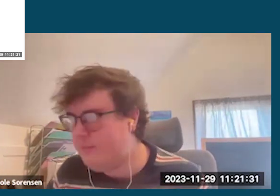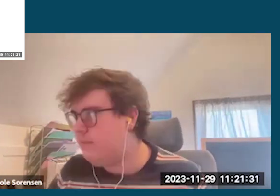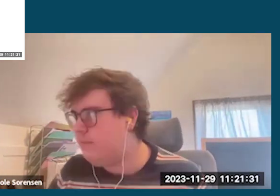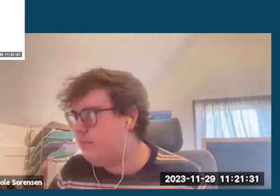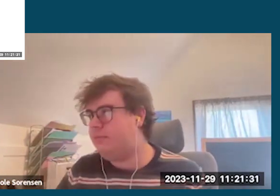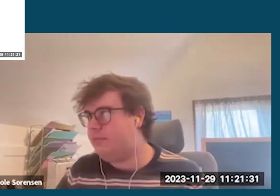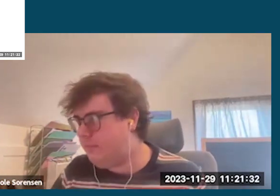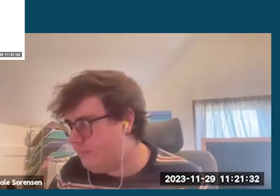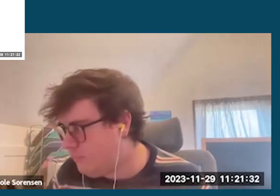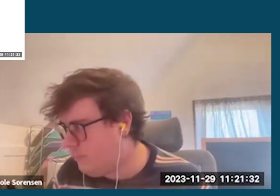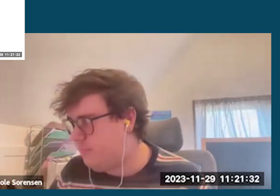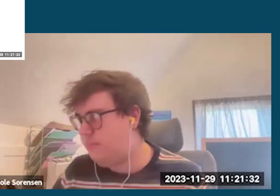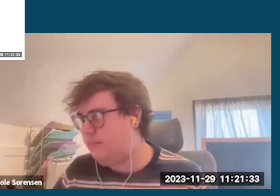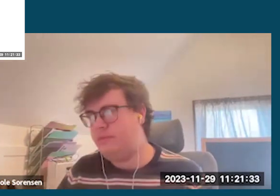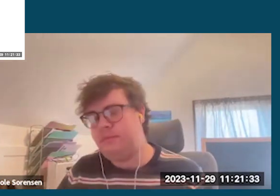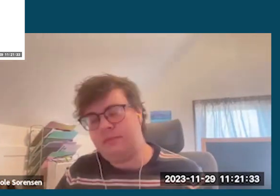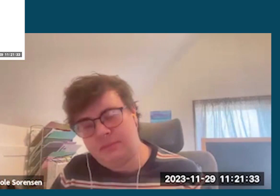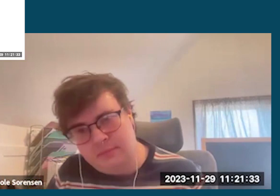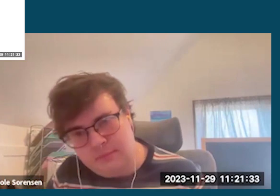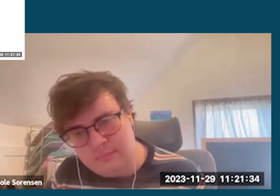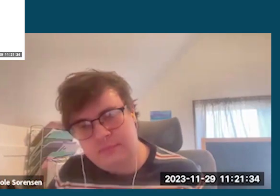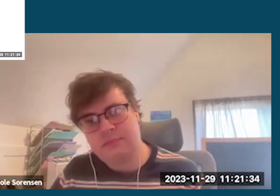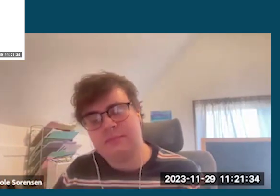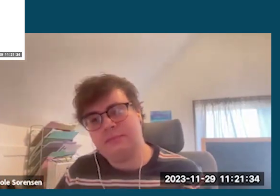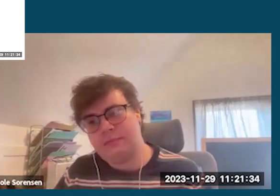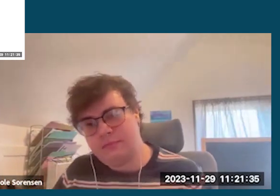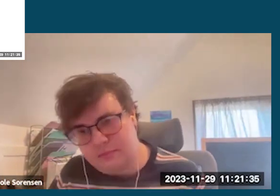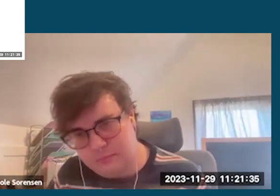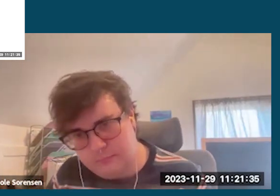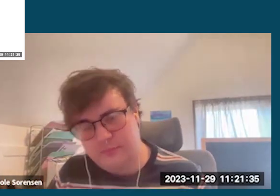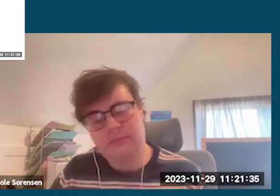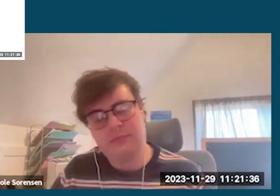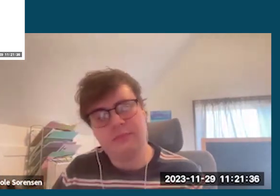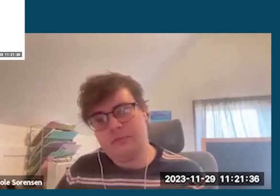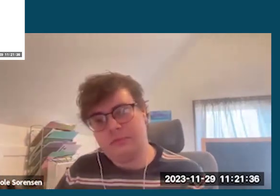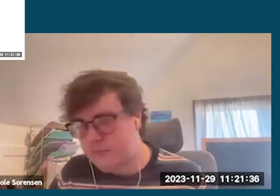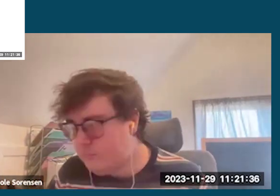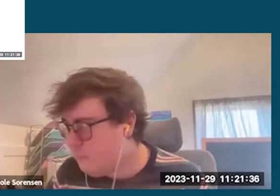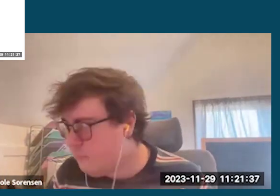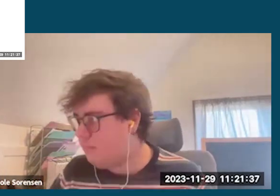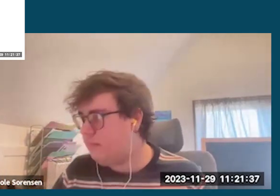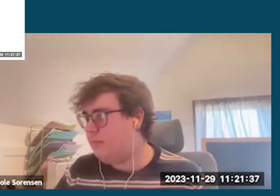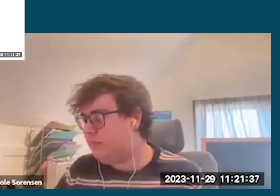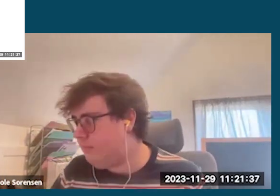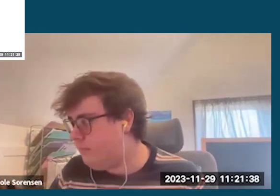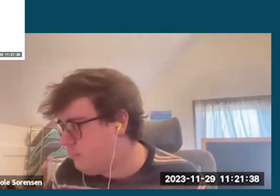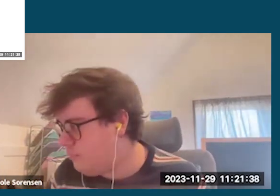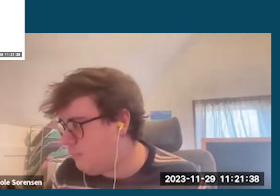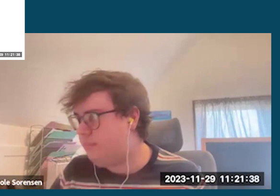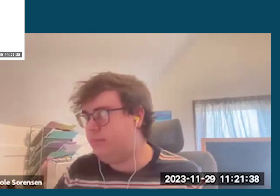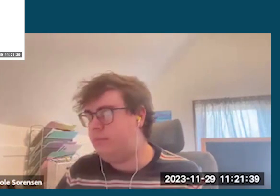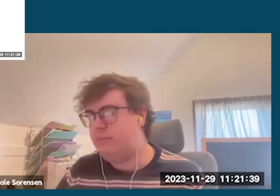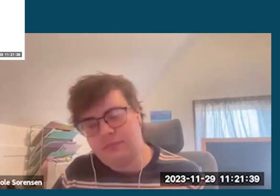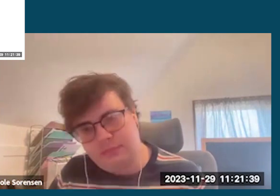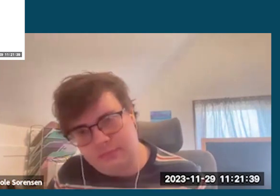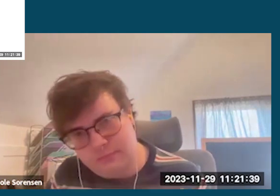disability, a lot of the types of accommodations that help people with intellectual disabilities are really helpful for me as well, such